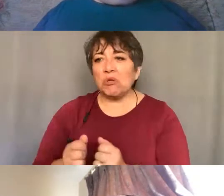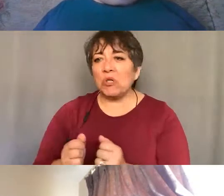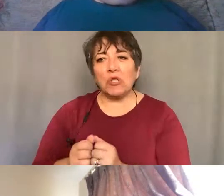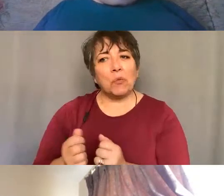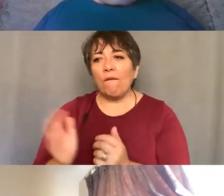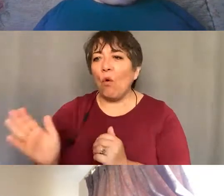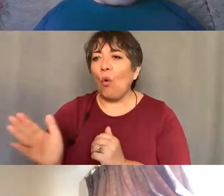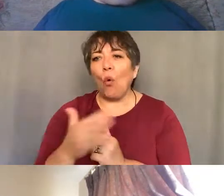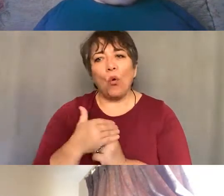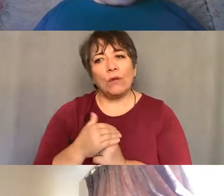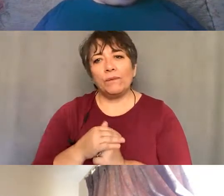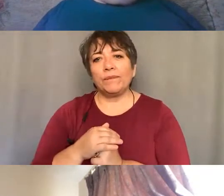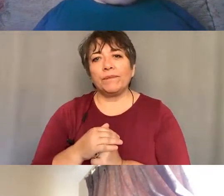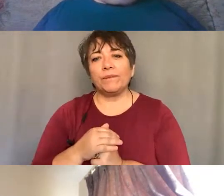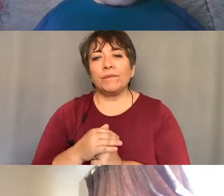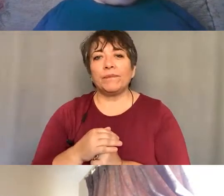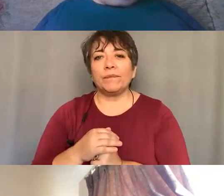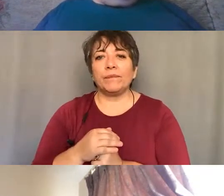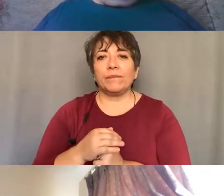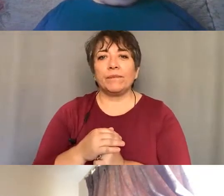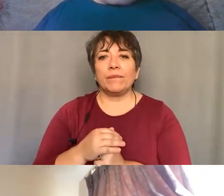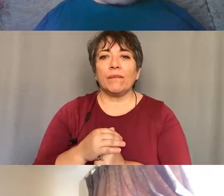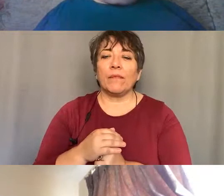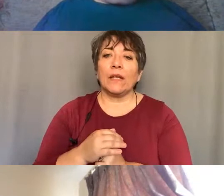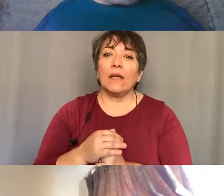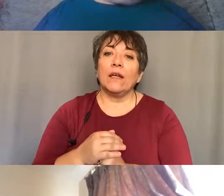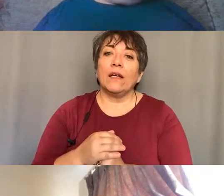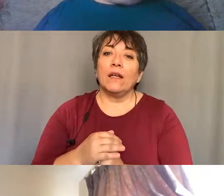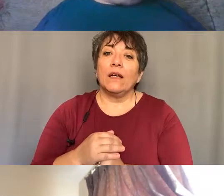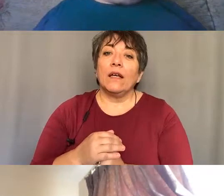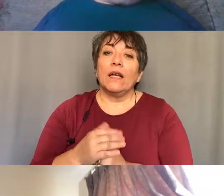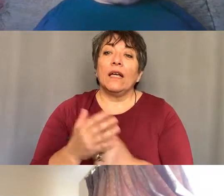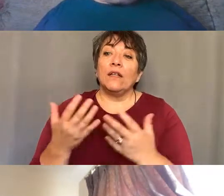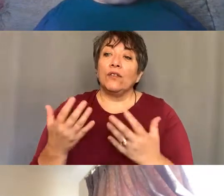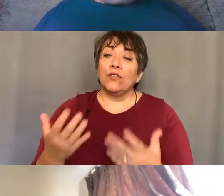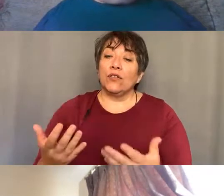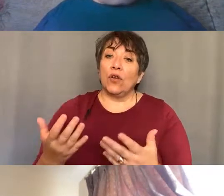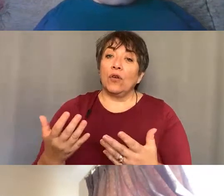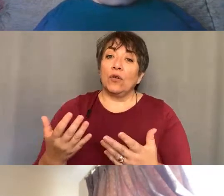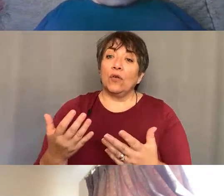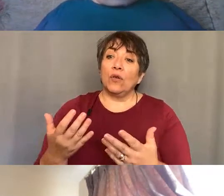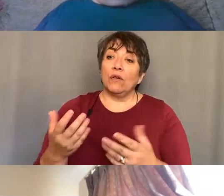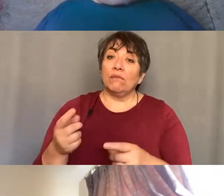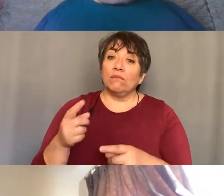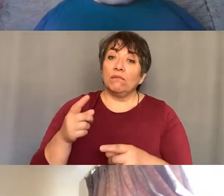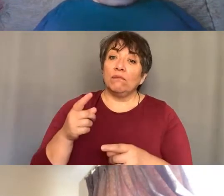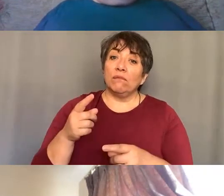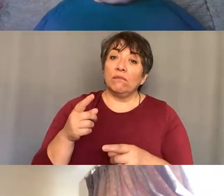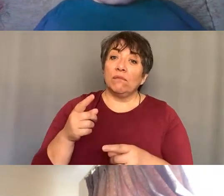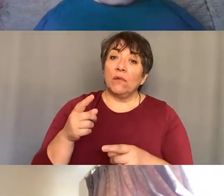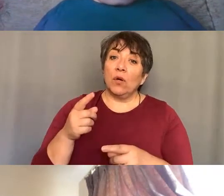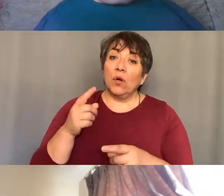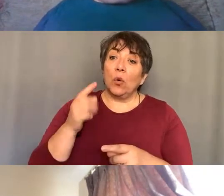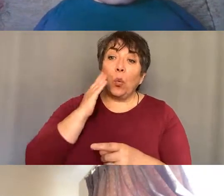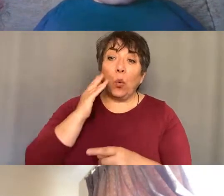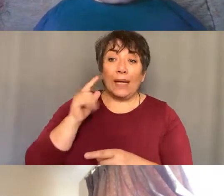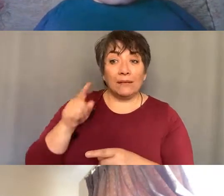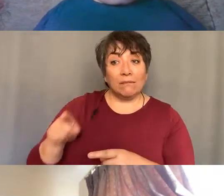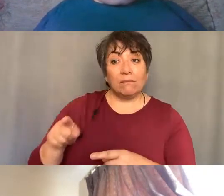on any digital bits for you as a patient, because that's all done by the practice and the prescriptions are all sent to the pharmacy.